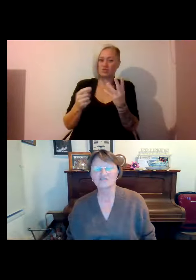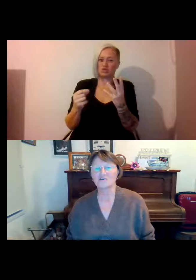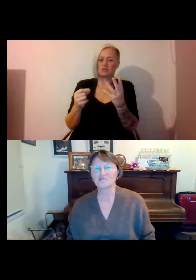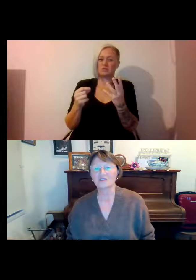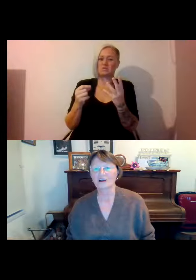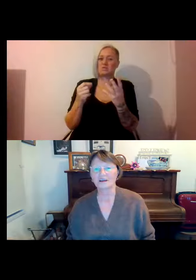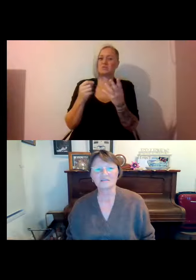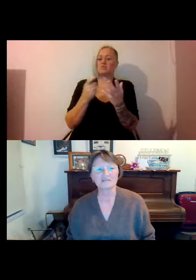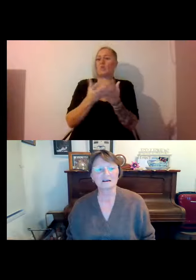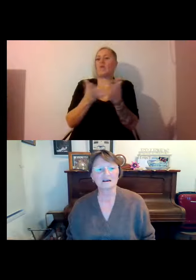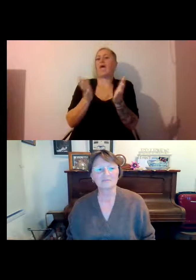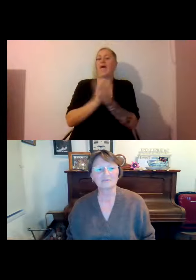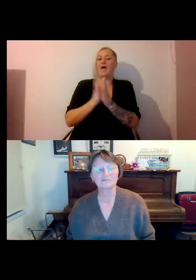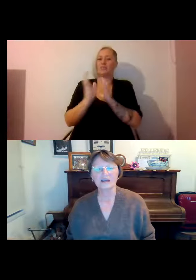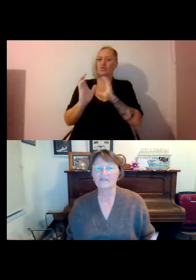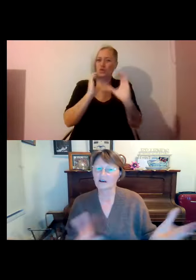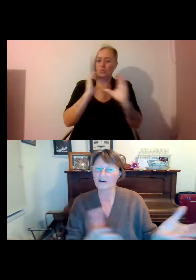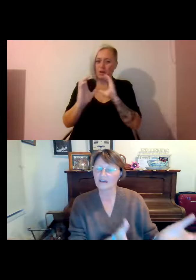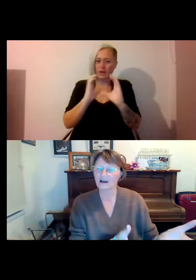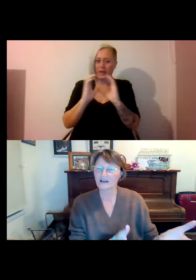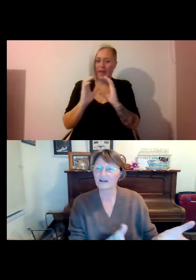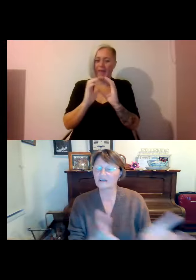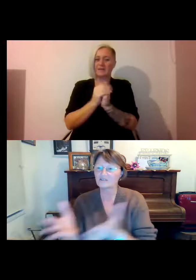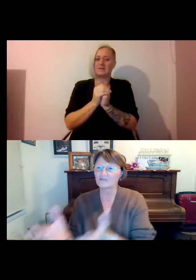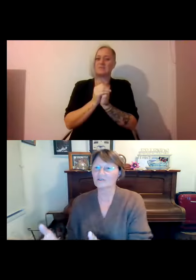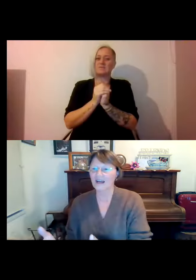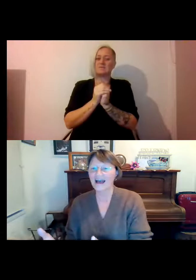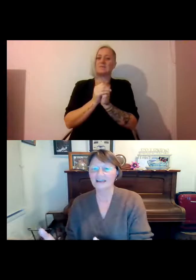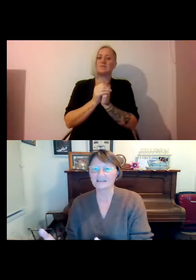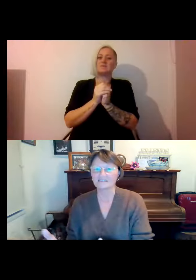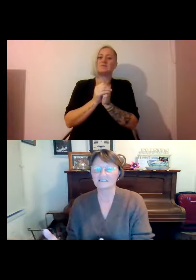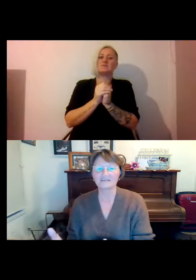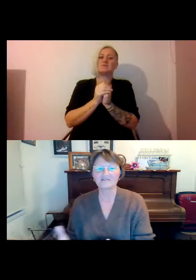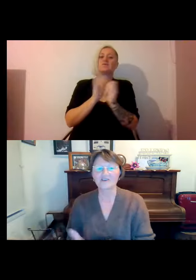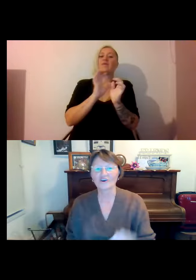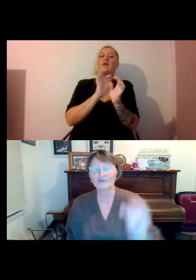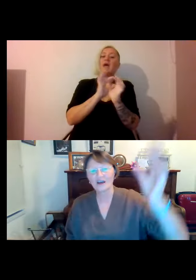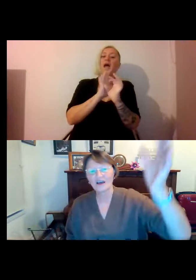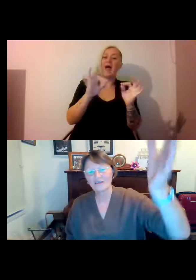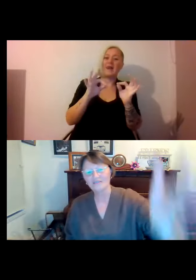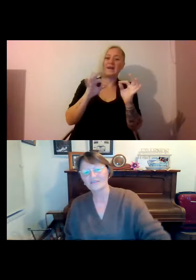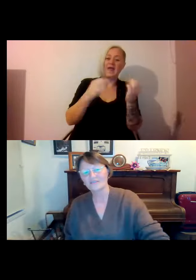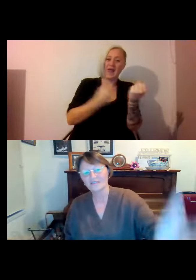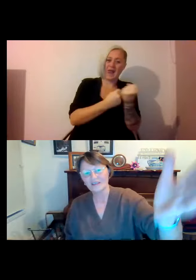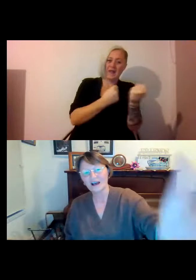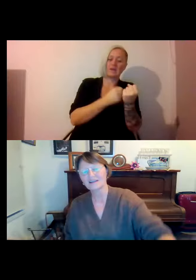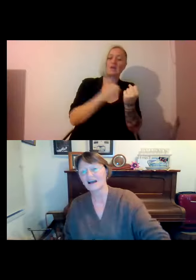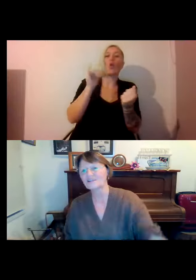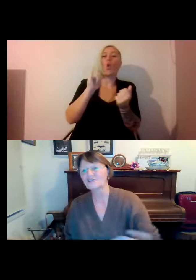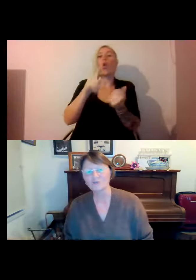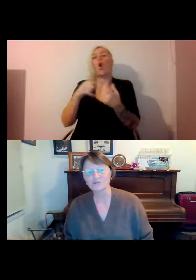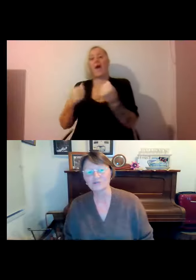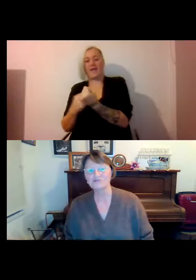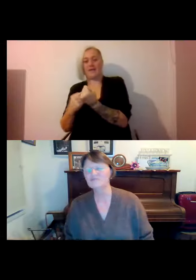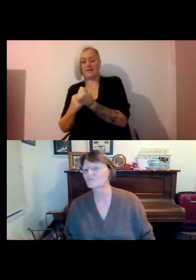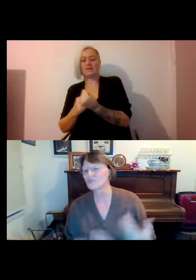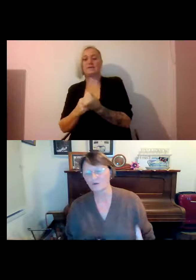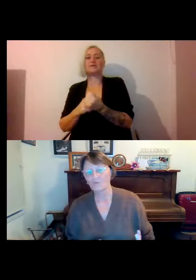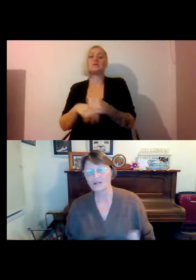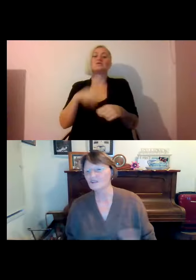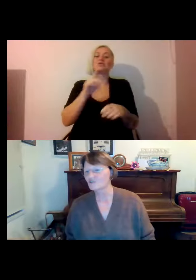ways to communicate. They're either unaided or they're aided. So the unaided